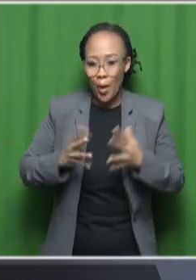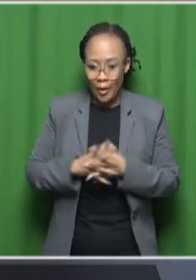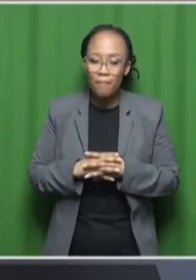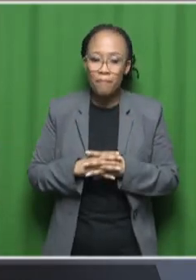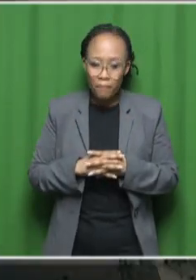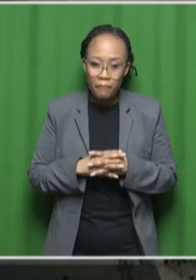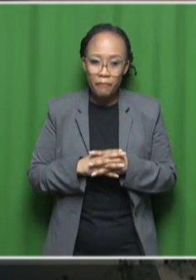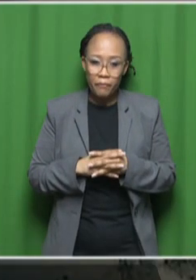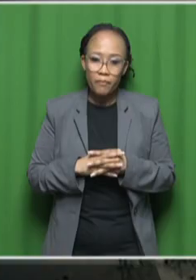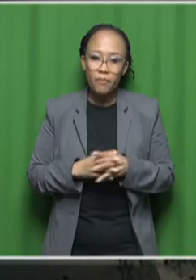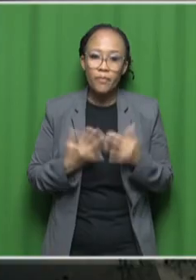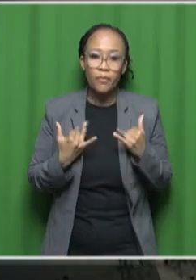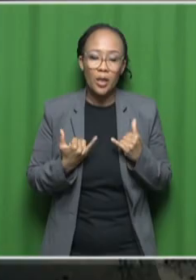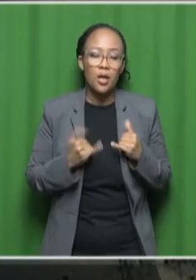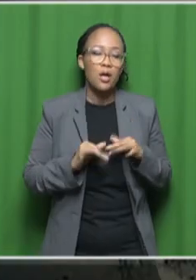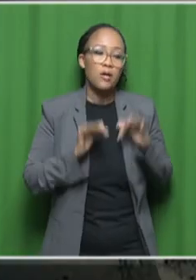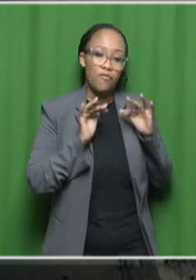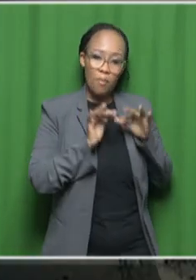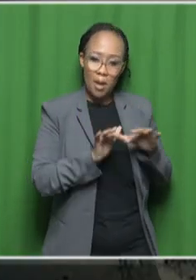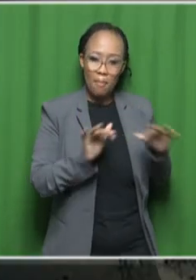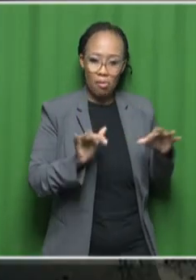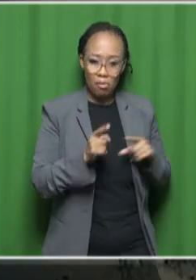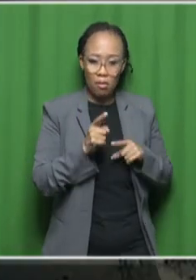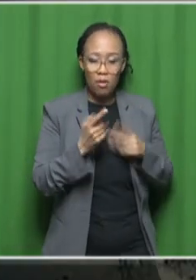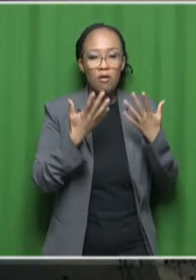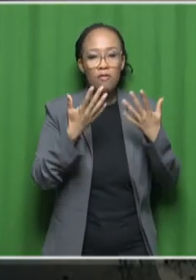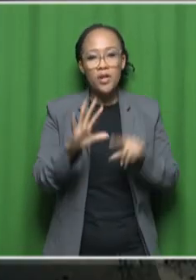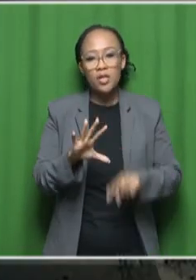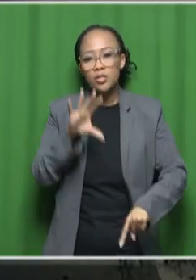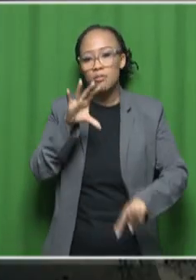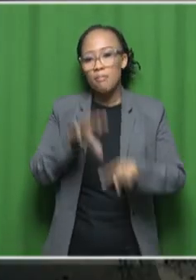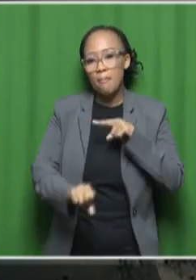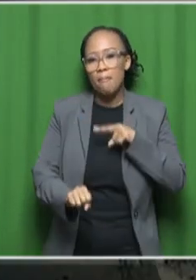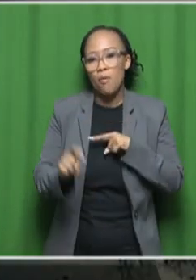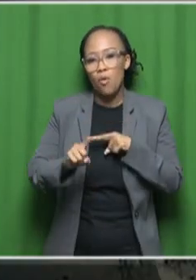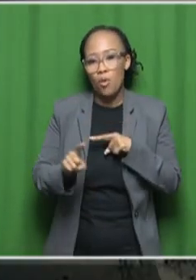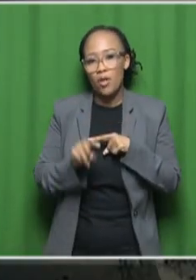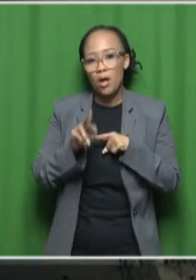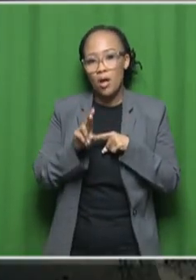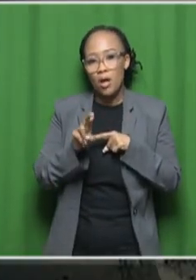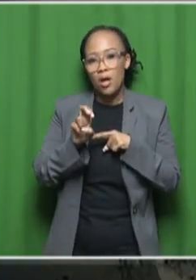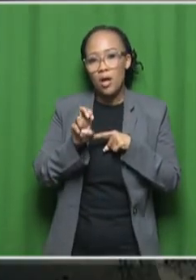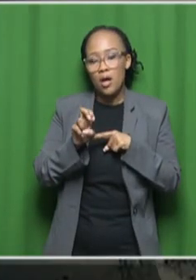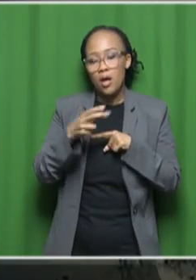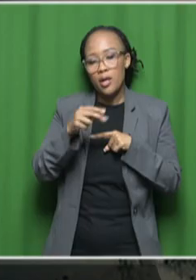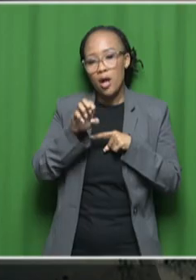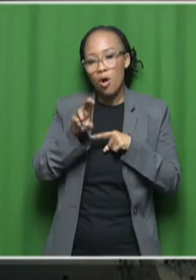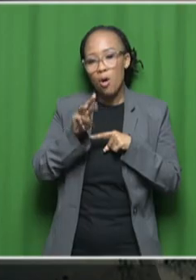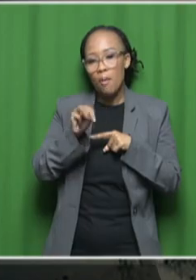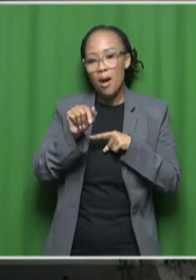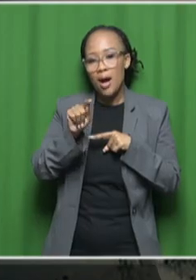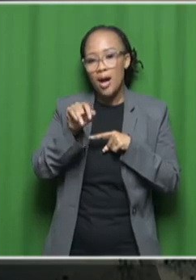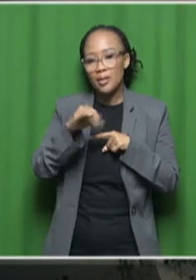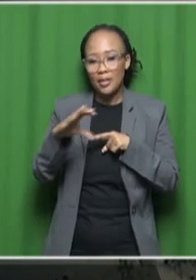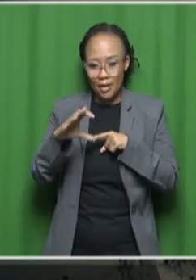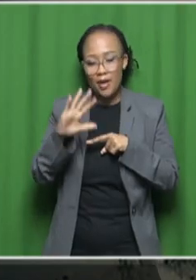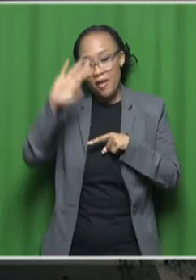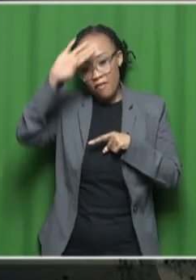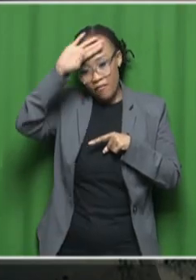So for those people then, Ernst, who've already been diagnosed with rheumatic fever, how important is it for them to